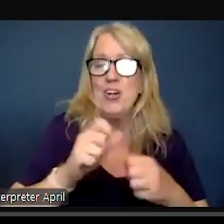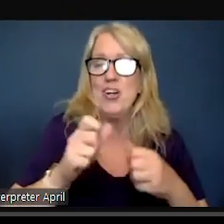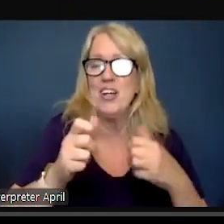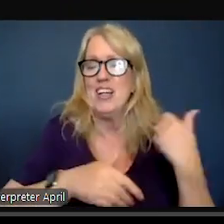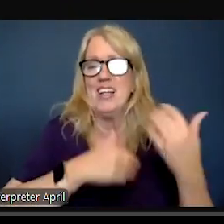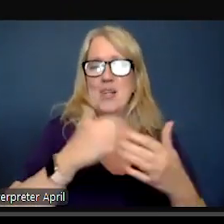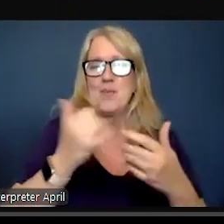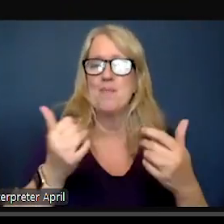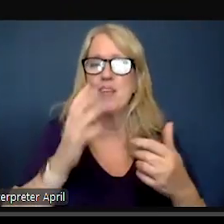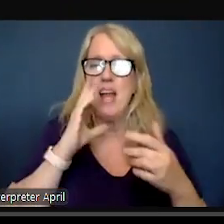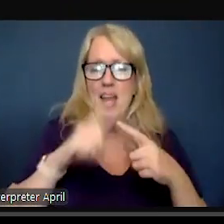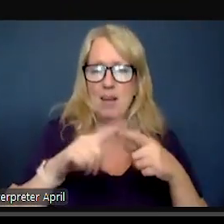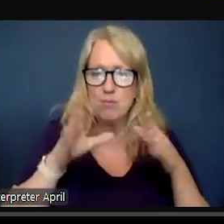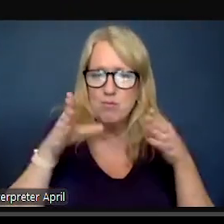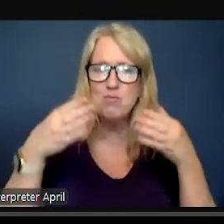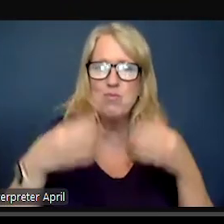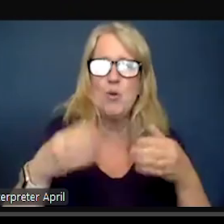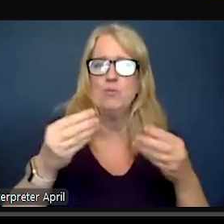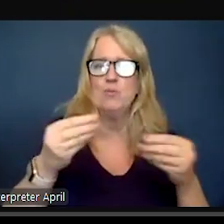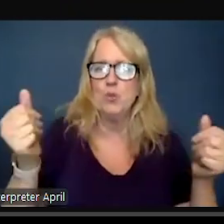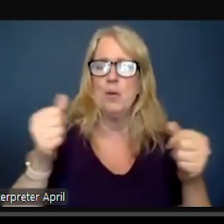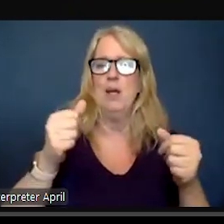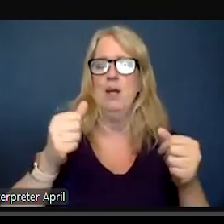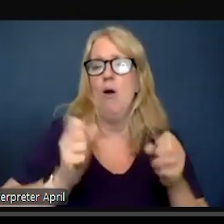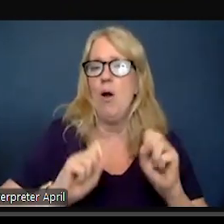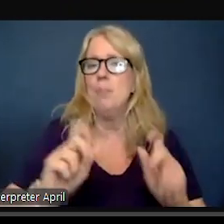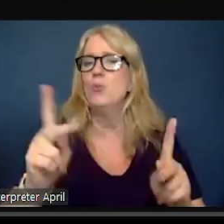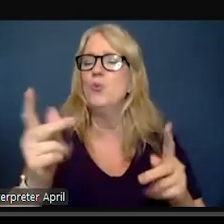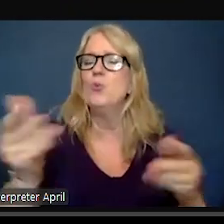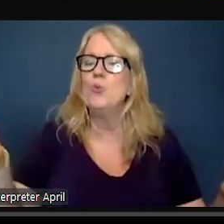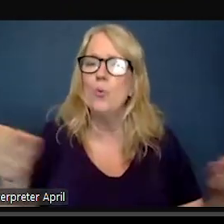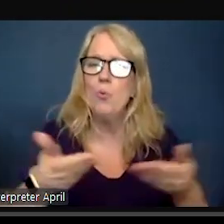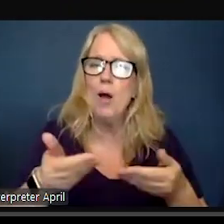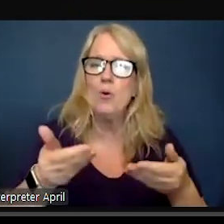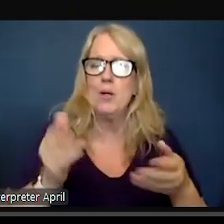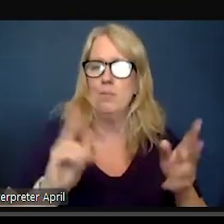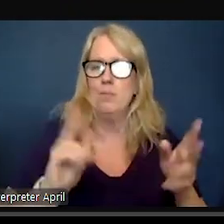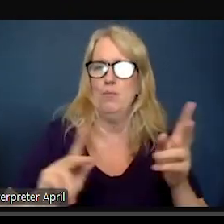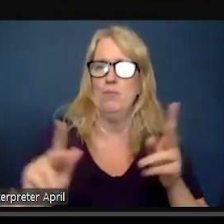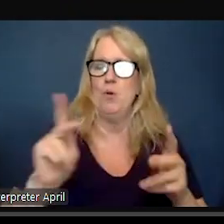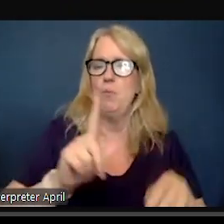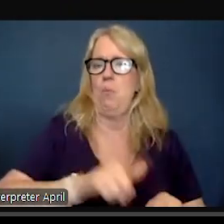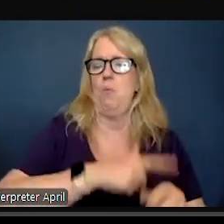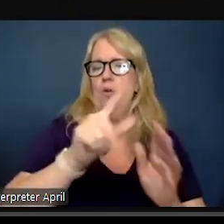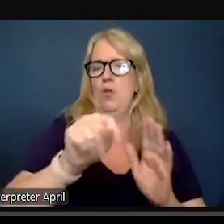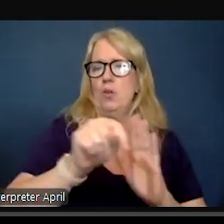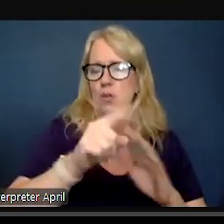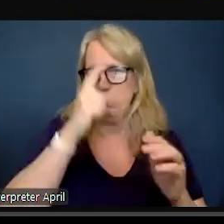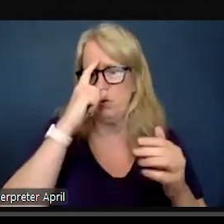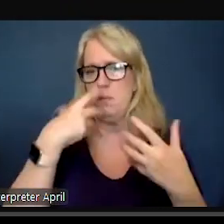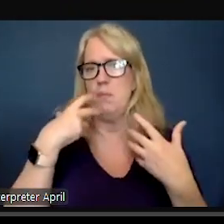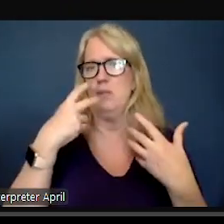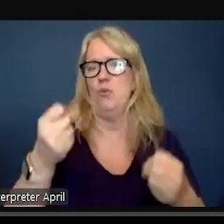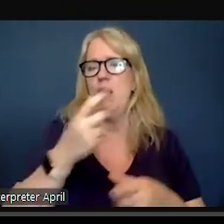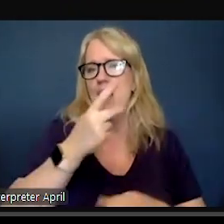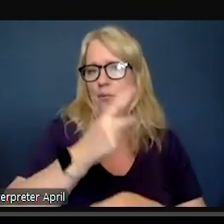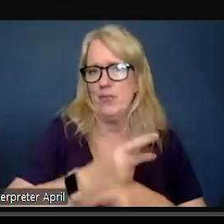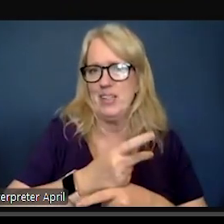brief solution focused opportunities to welcome folks into the more longer term mental health care space.